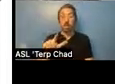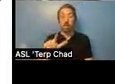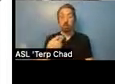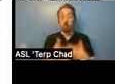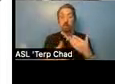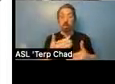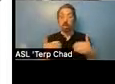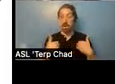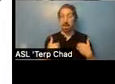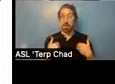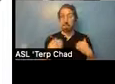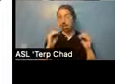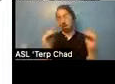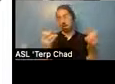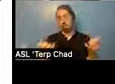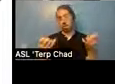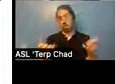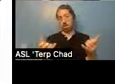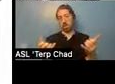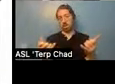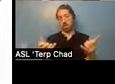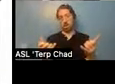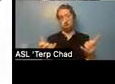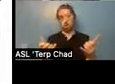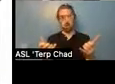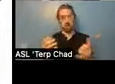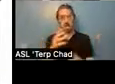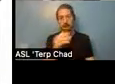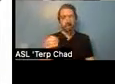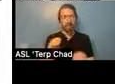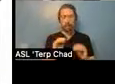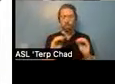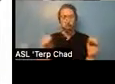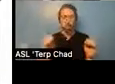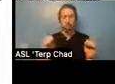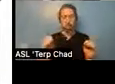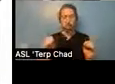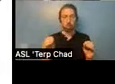for supportive housing matching, which we will get to in a, in a further slide.